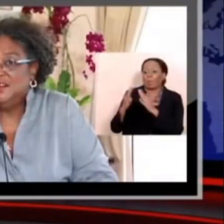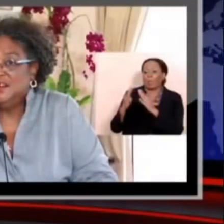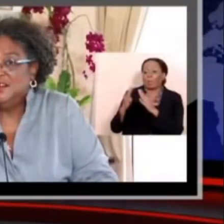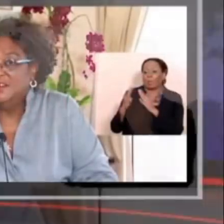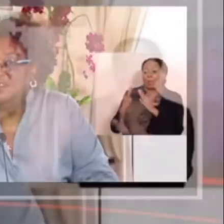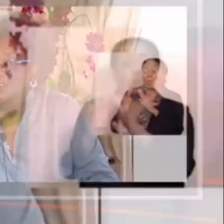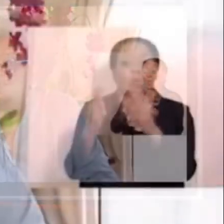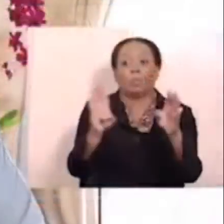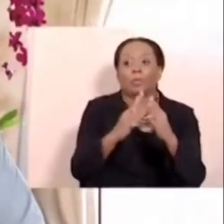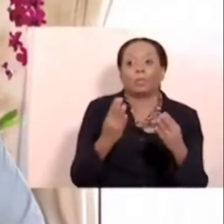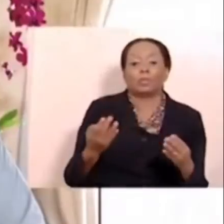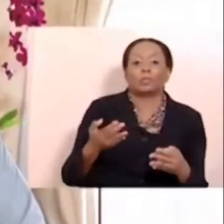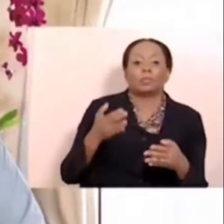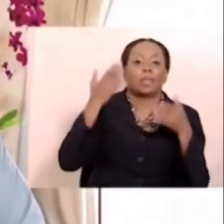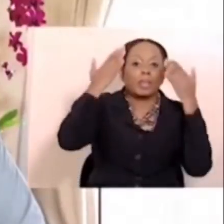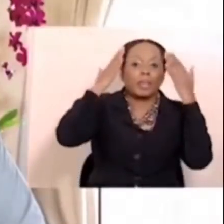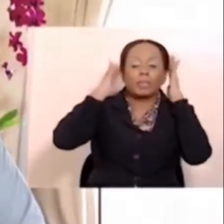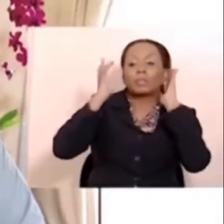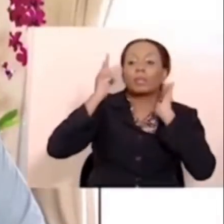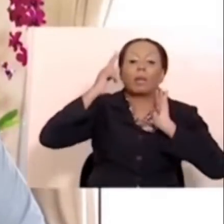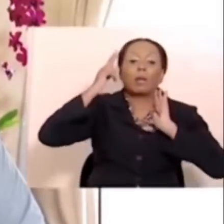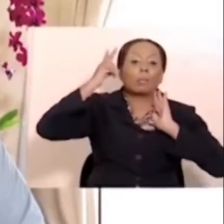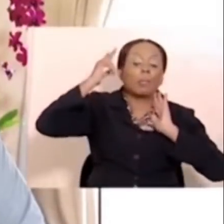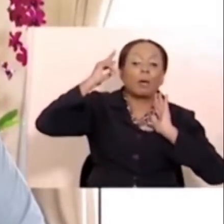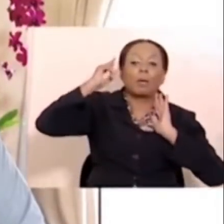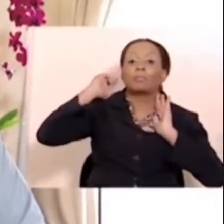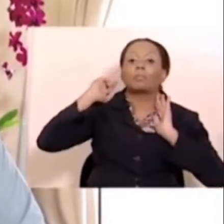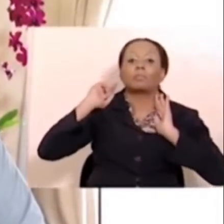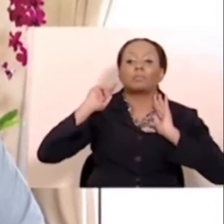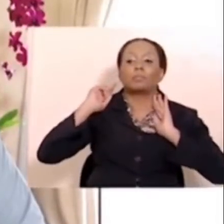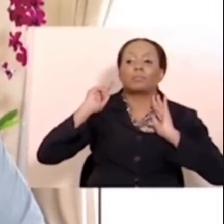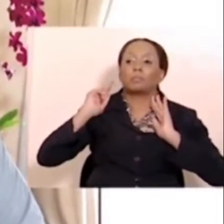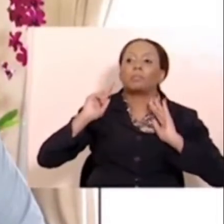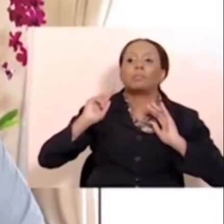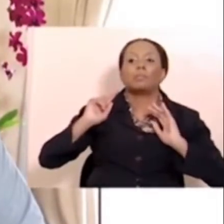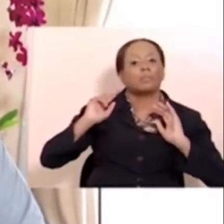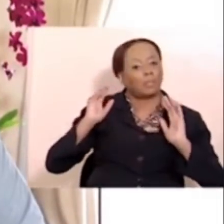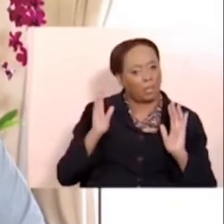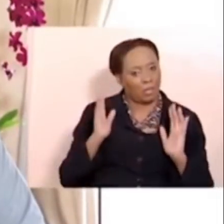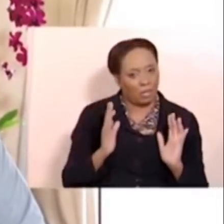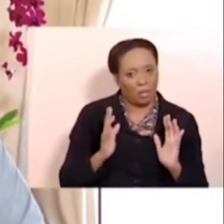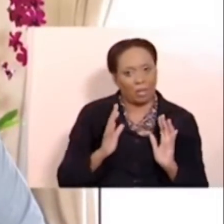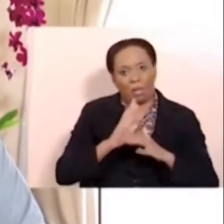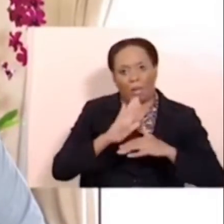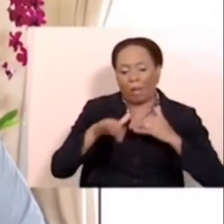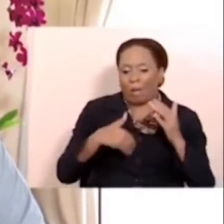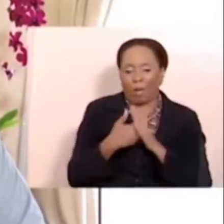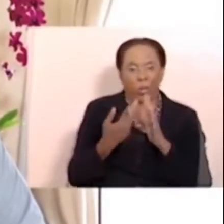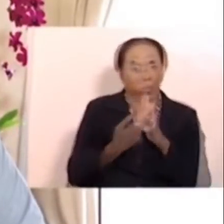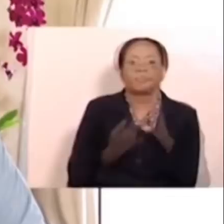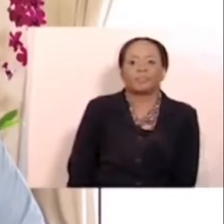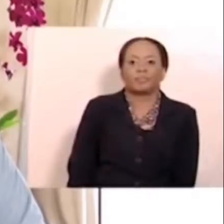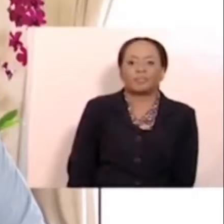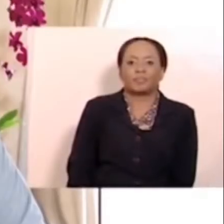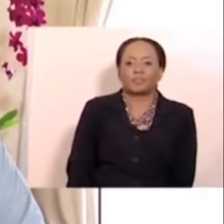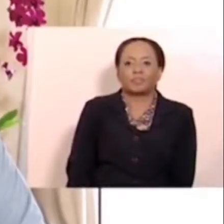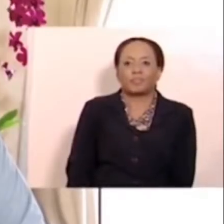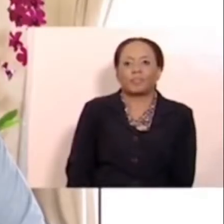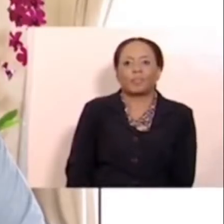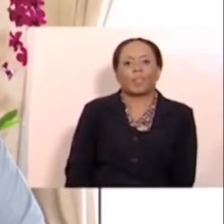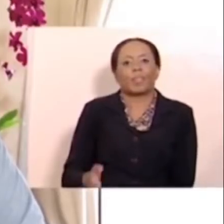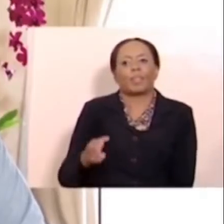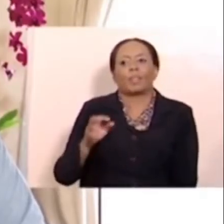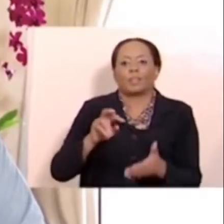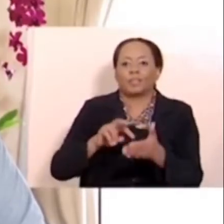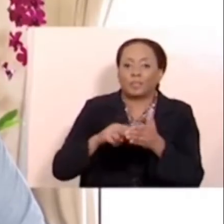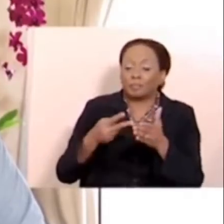as of March 15th. They include new curfew hours from 9pm to 6am. We're taking chances for